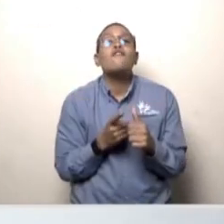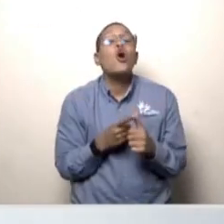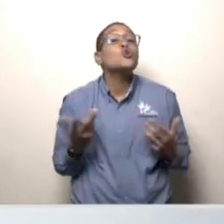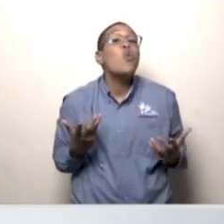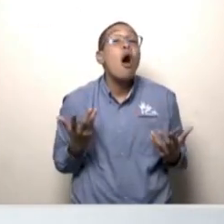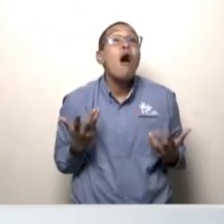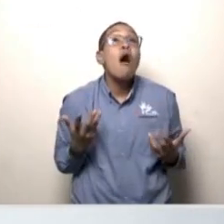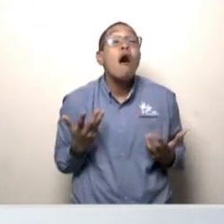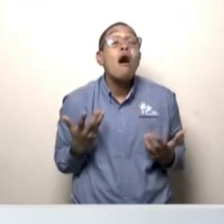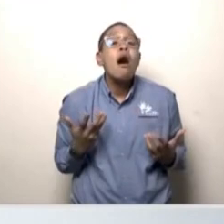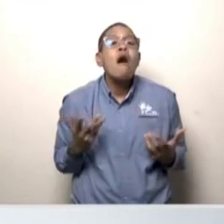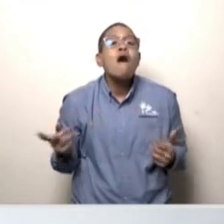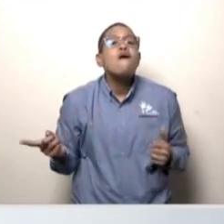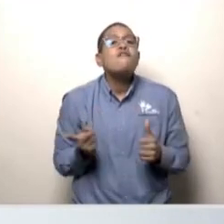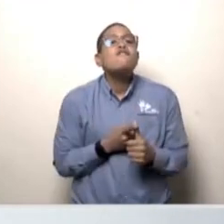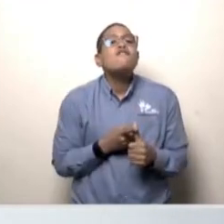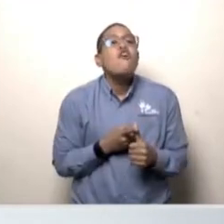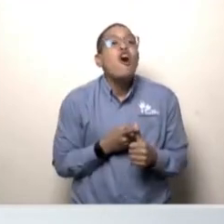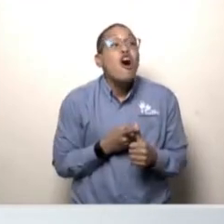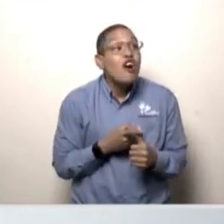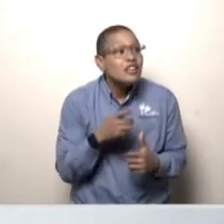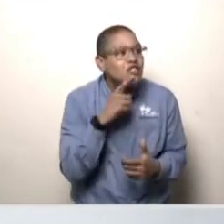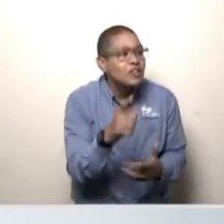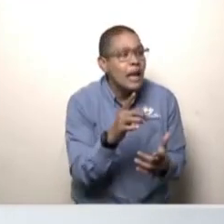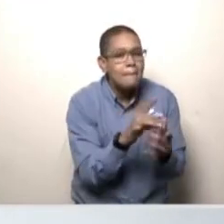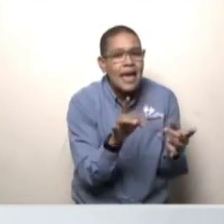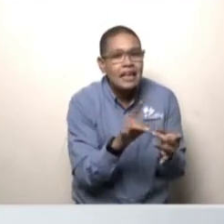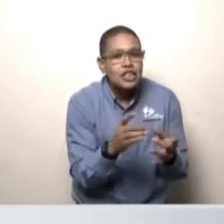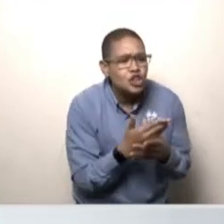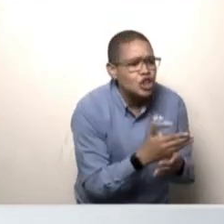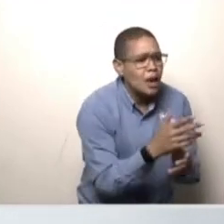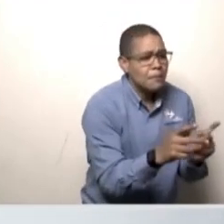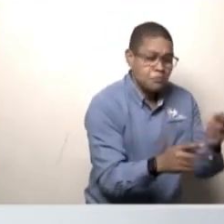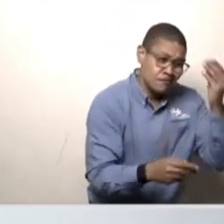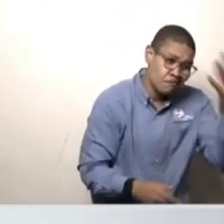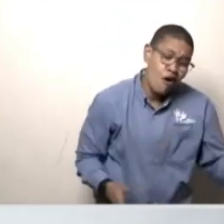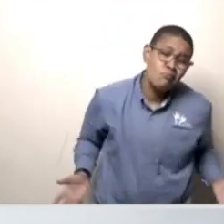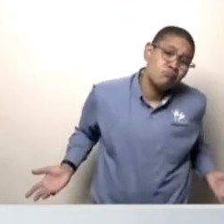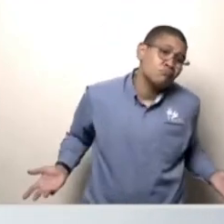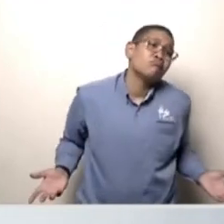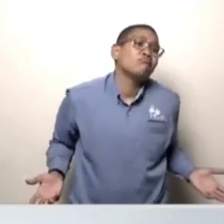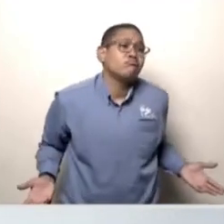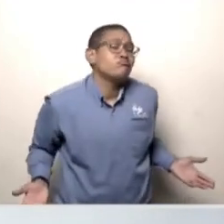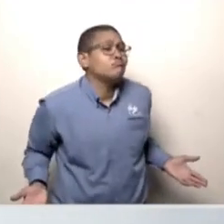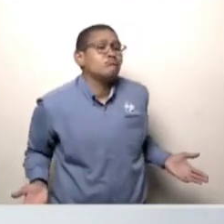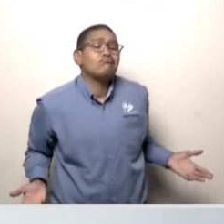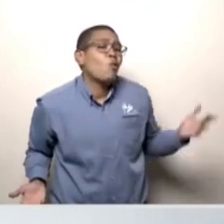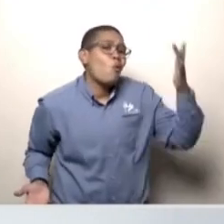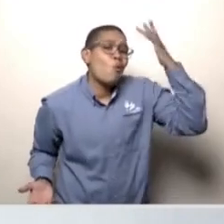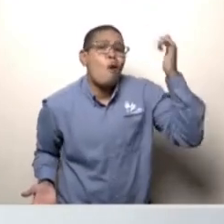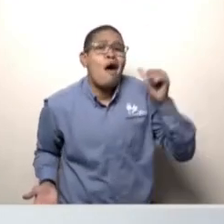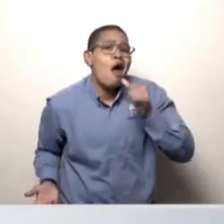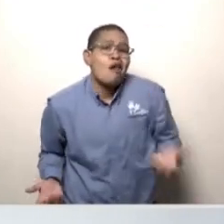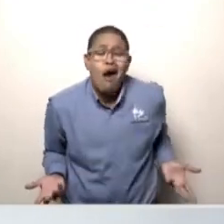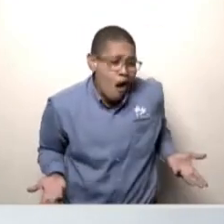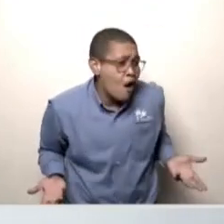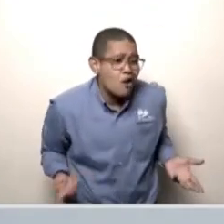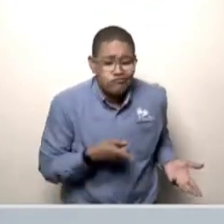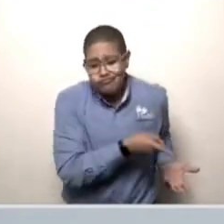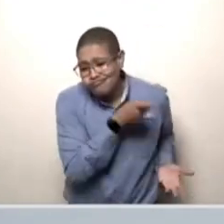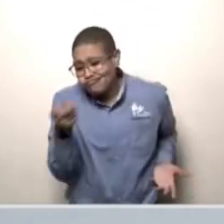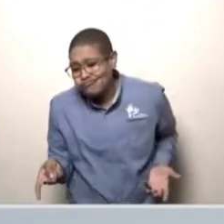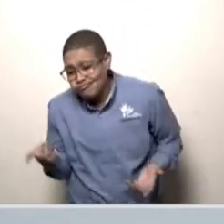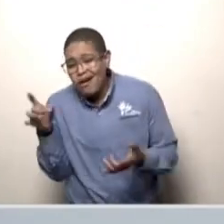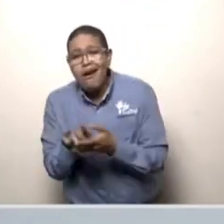is first even to carry the message to people and say, why not? Why not connect